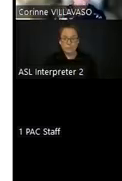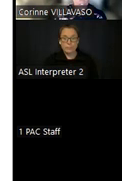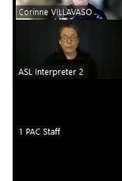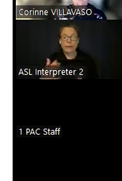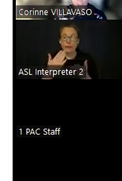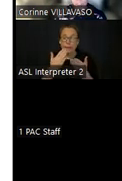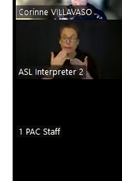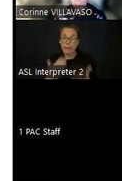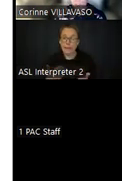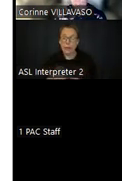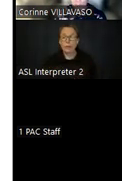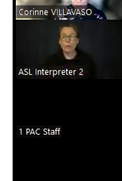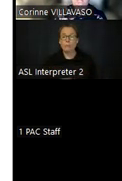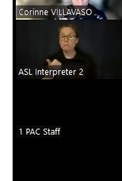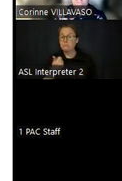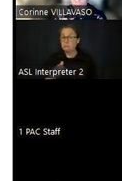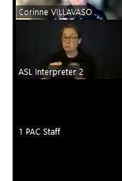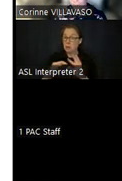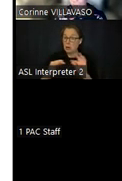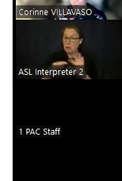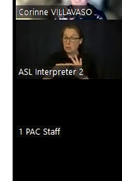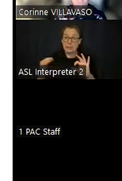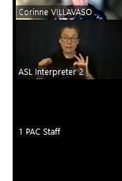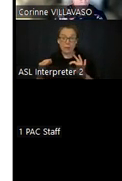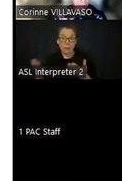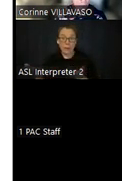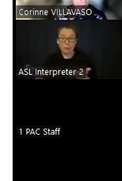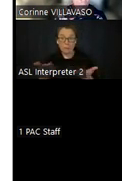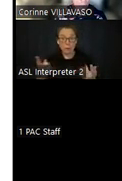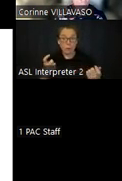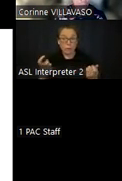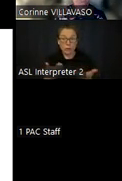Tirsa. Do we have any comments, feedback, questions